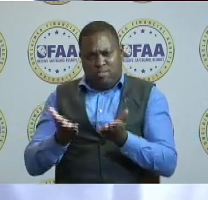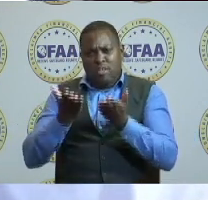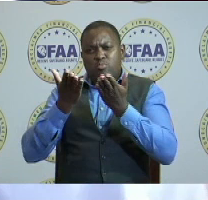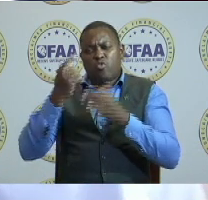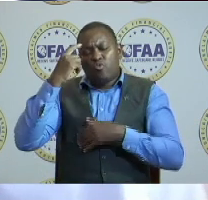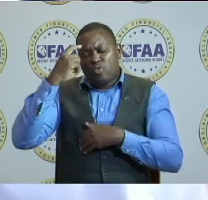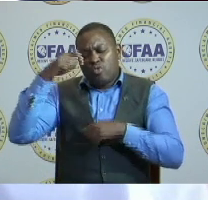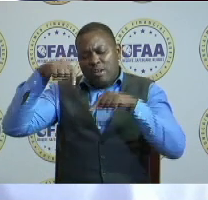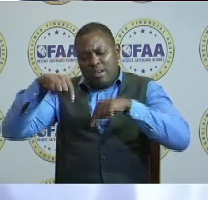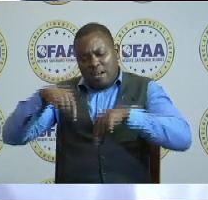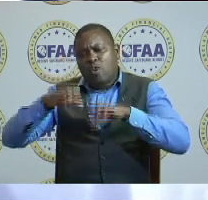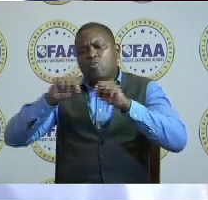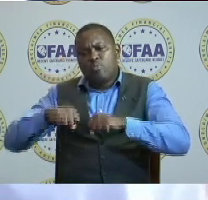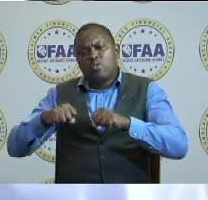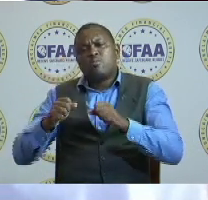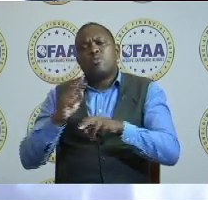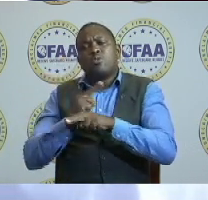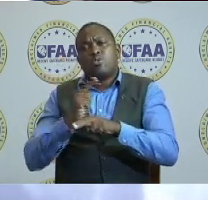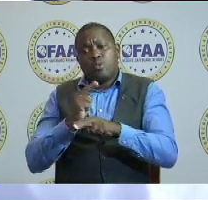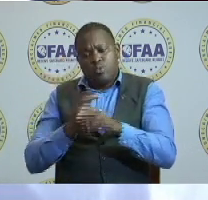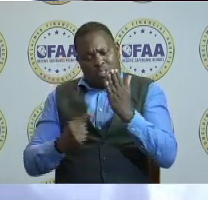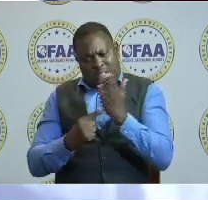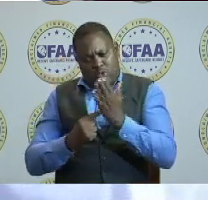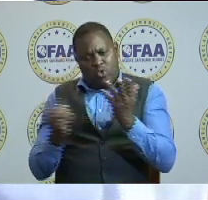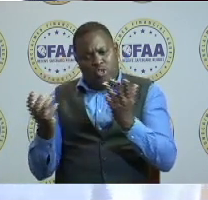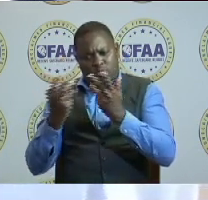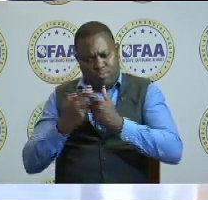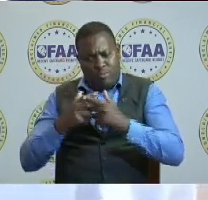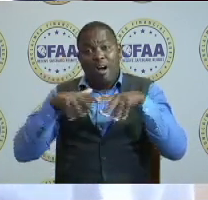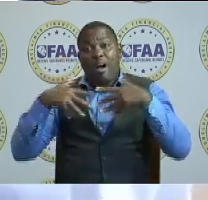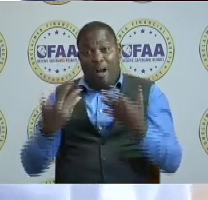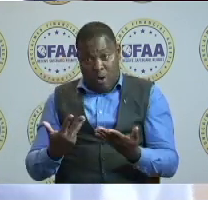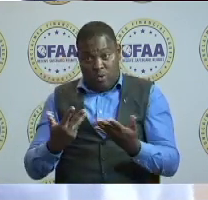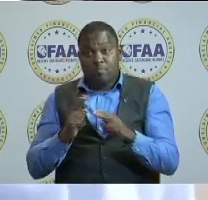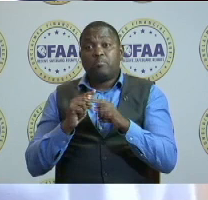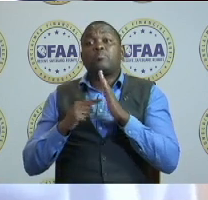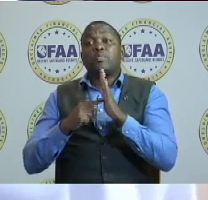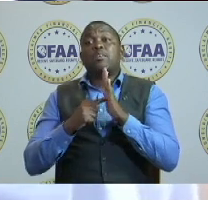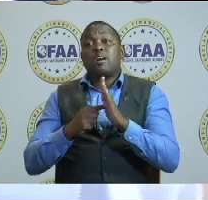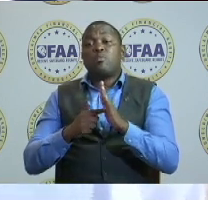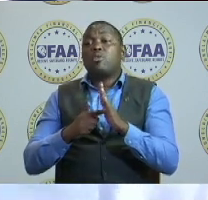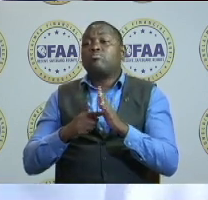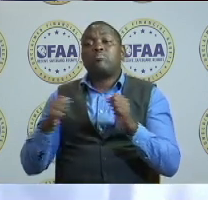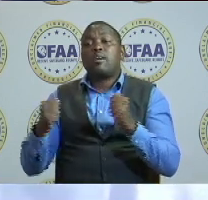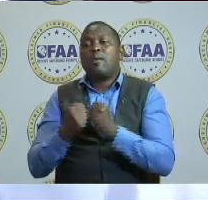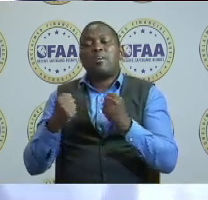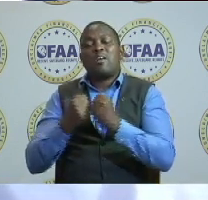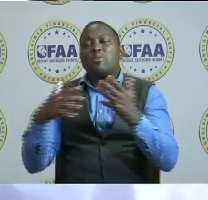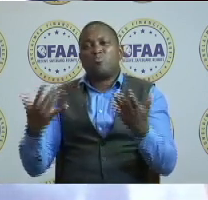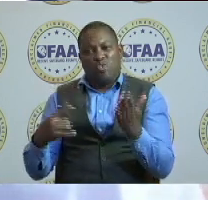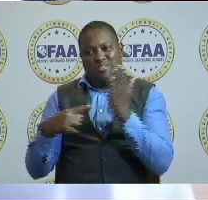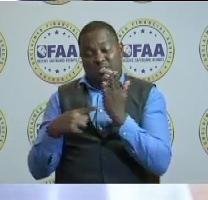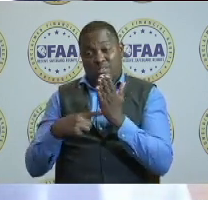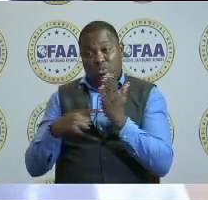considers applicable technological advances such as mobile money, and who knows what is coming next. So just making sure that